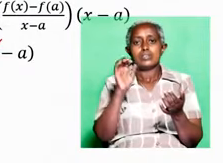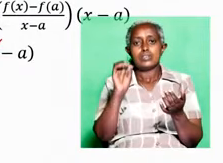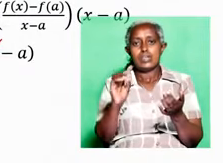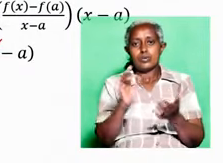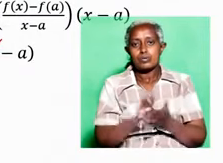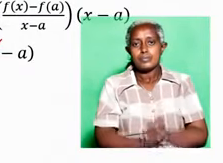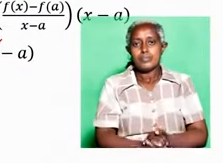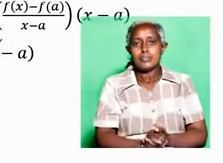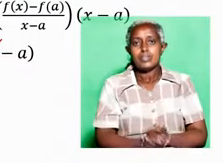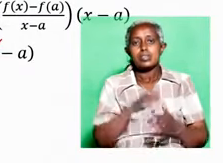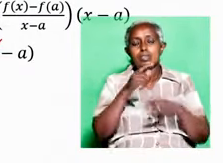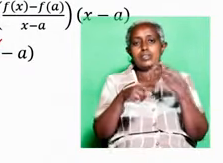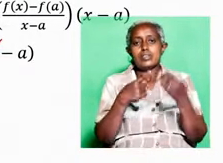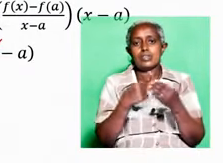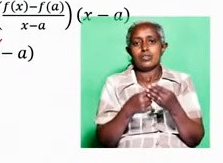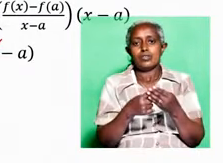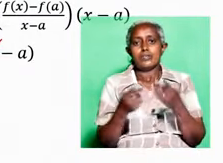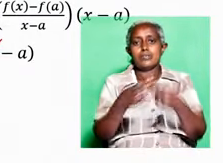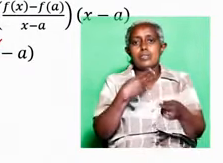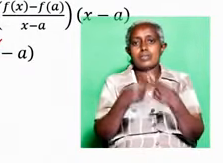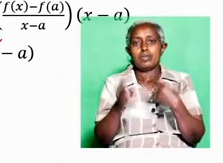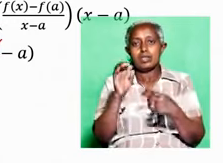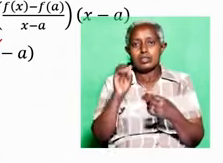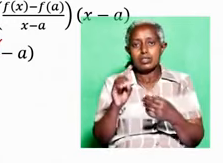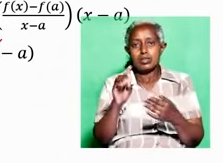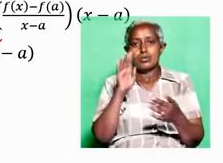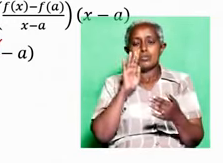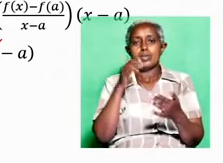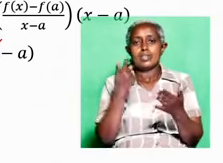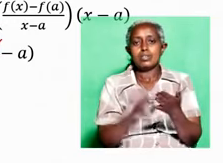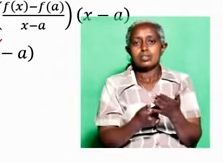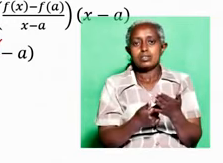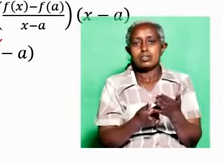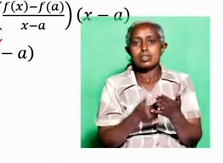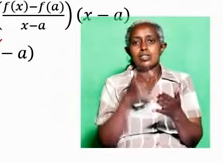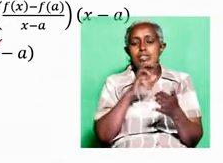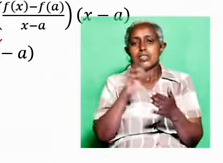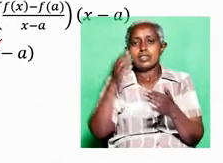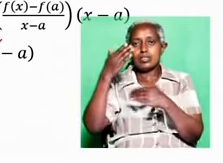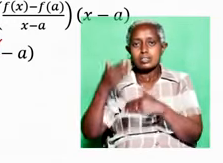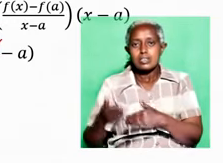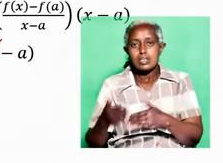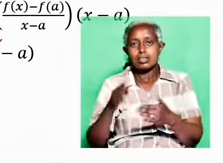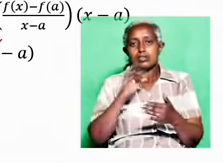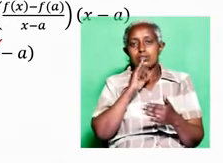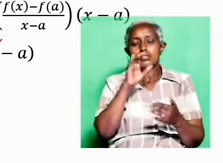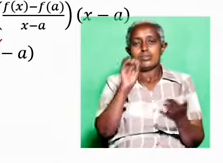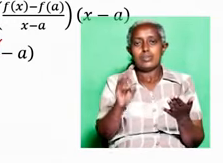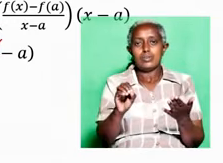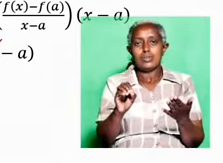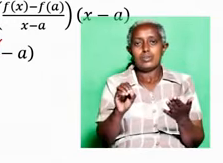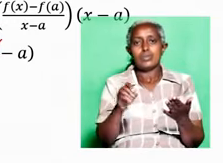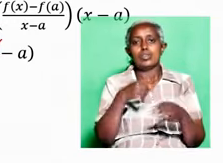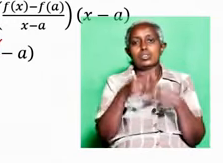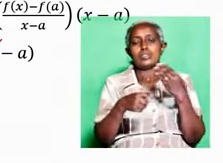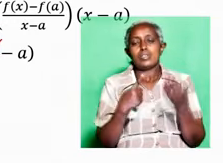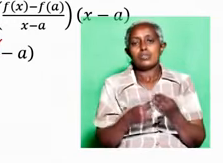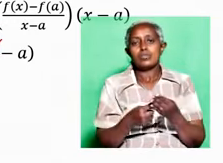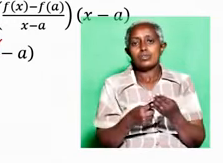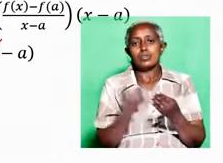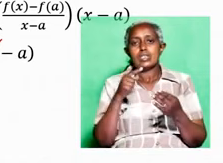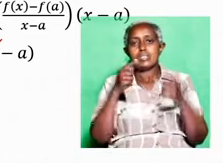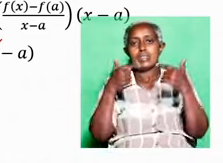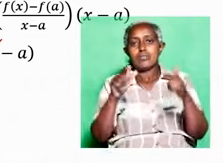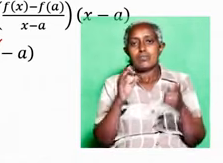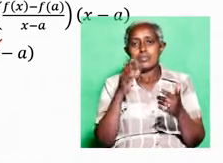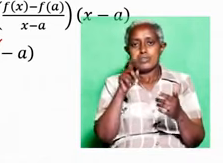0. Therefore, when you multiply 0 by this part, the right side part will be 0. Therefore, the